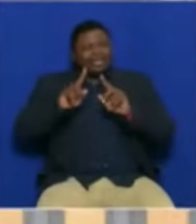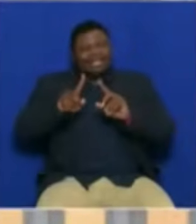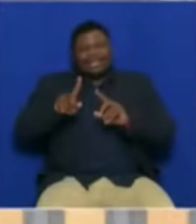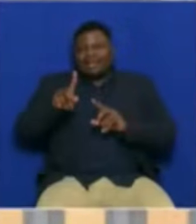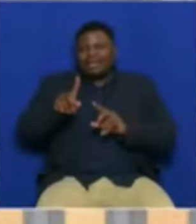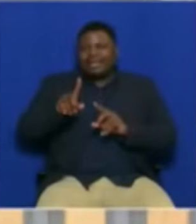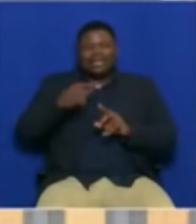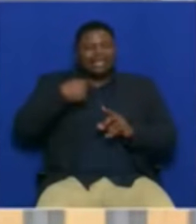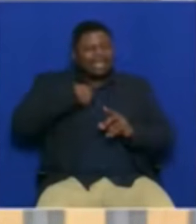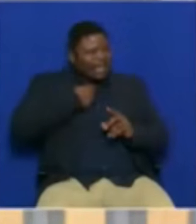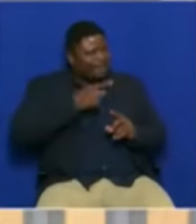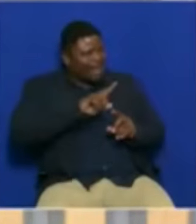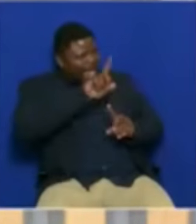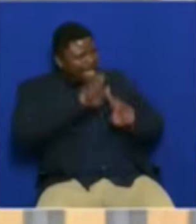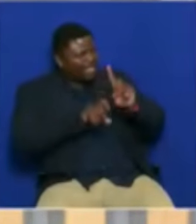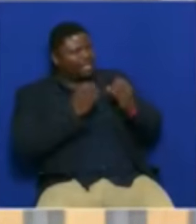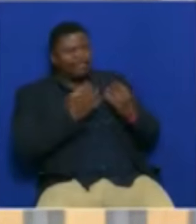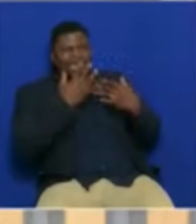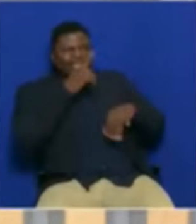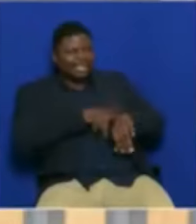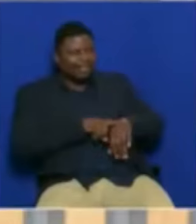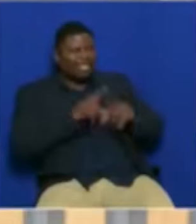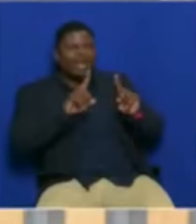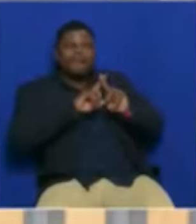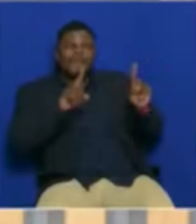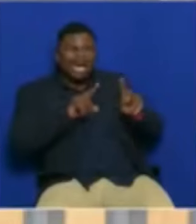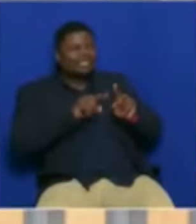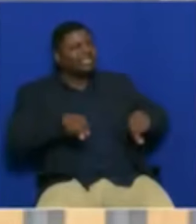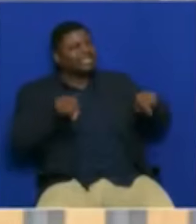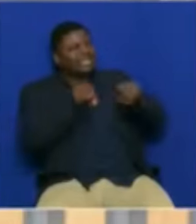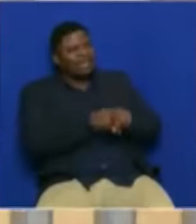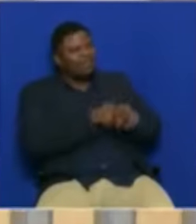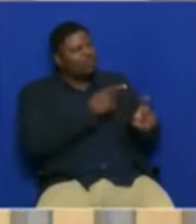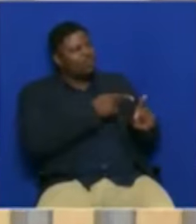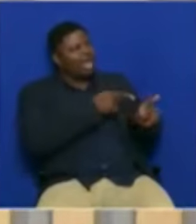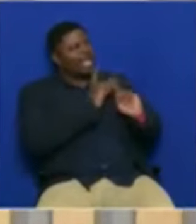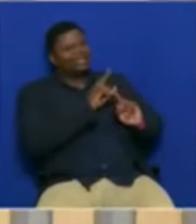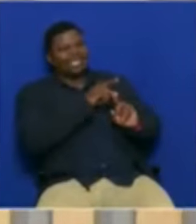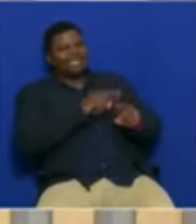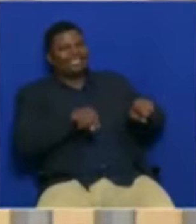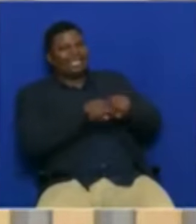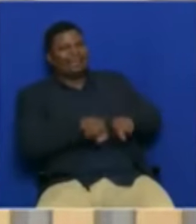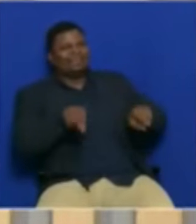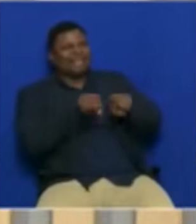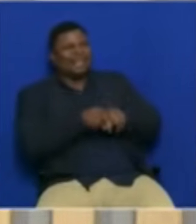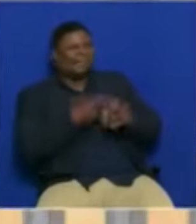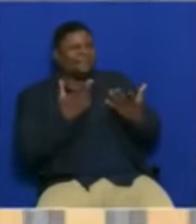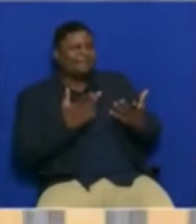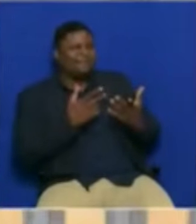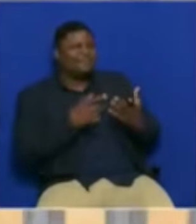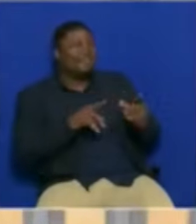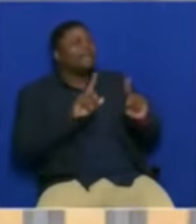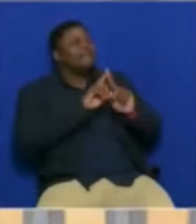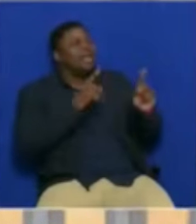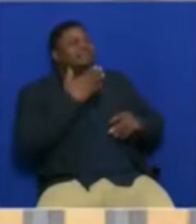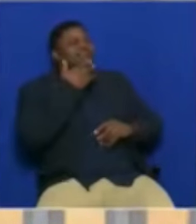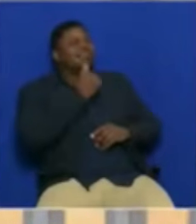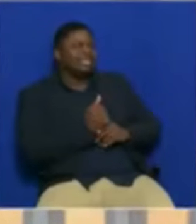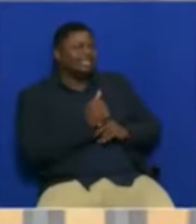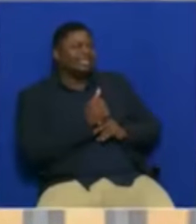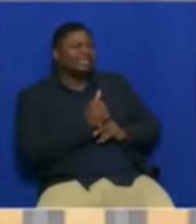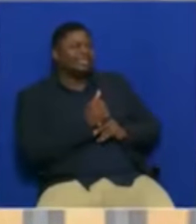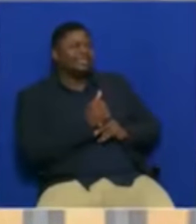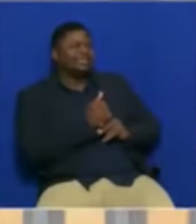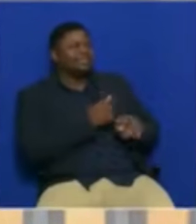better explanation than repeating yourself. Yes, Commissioner. I don't want to say like a broken record. I